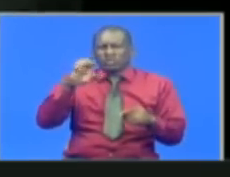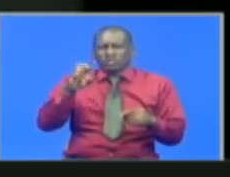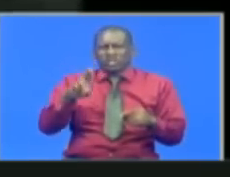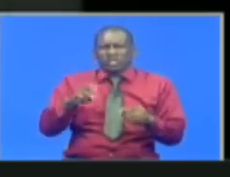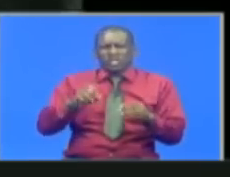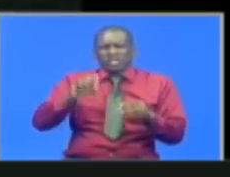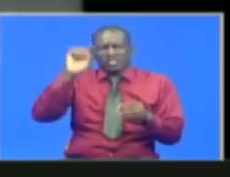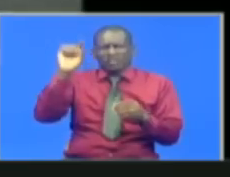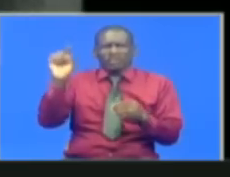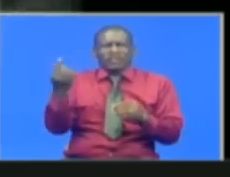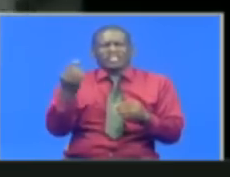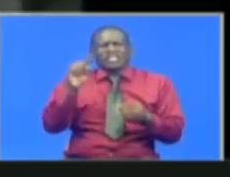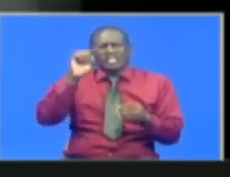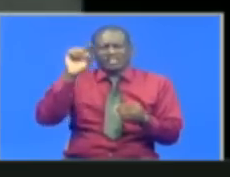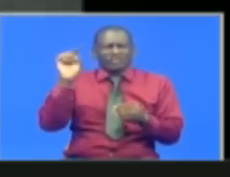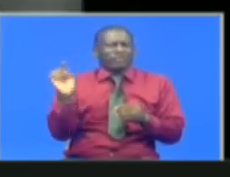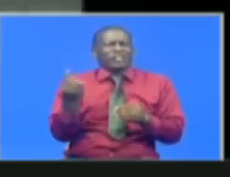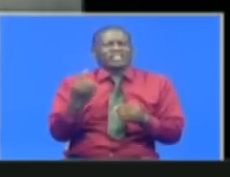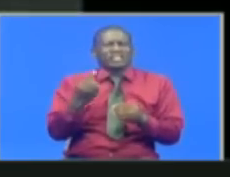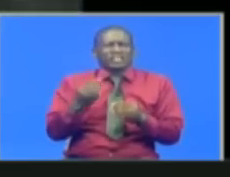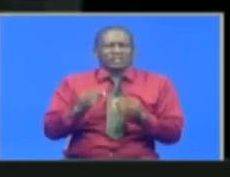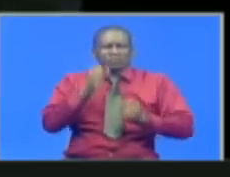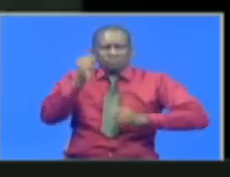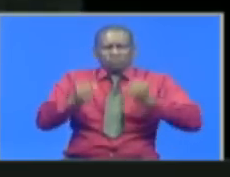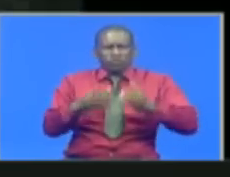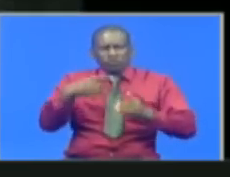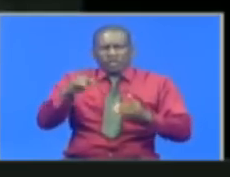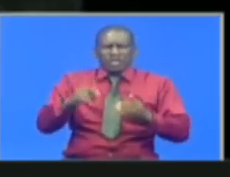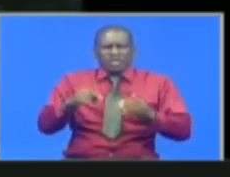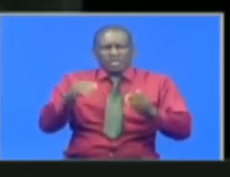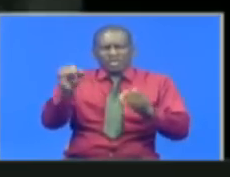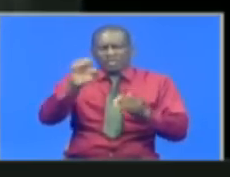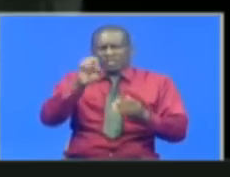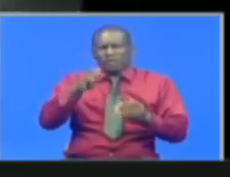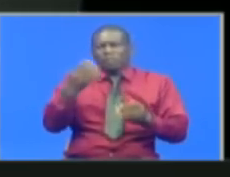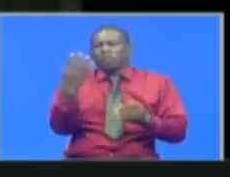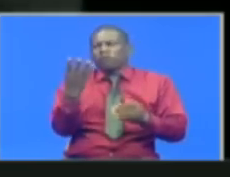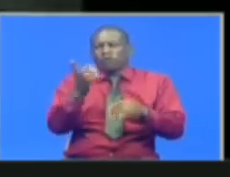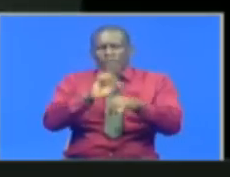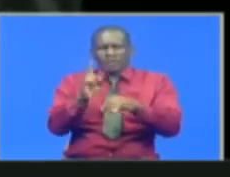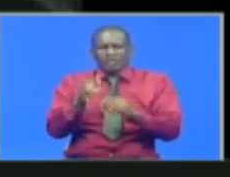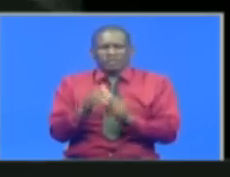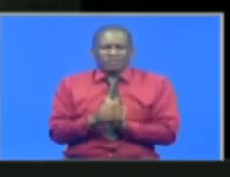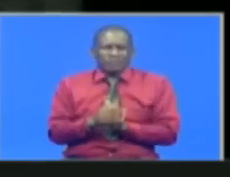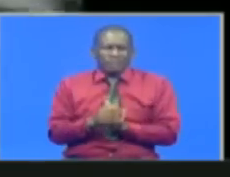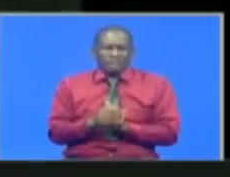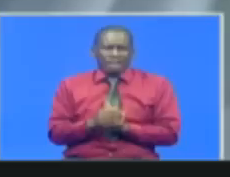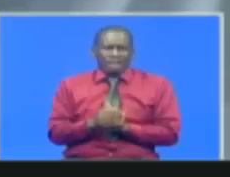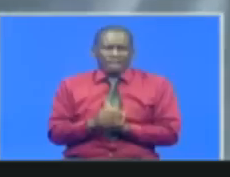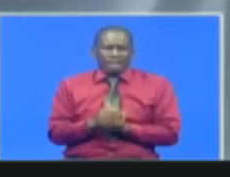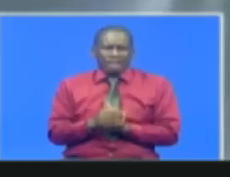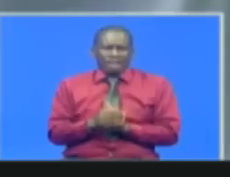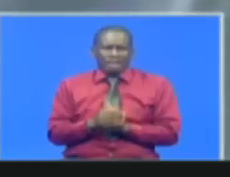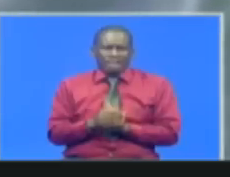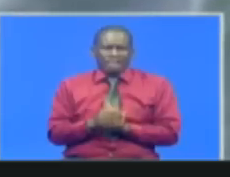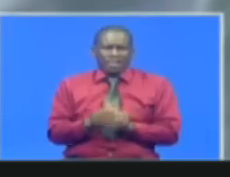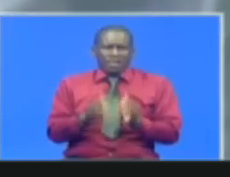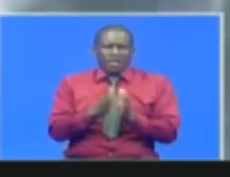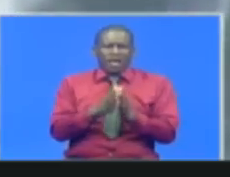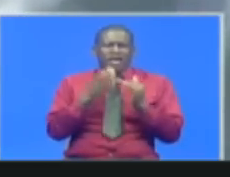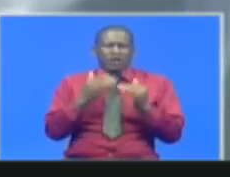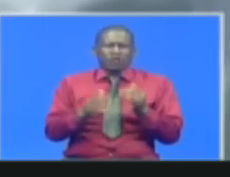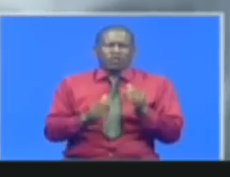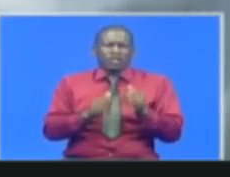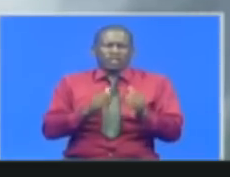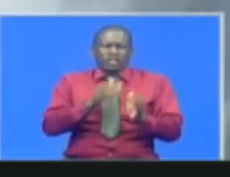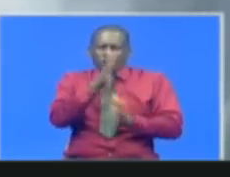a sub-4-minute mile. It's 59.4 seconds, shattering the 4-minute mile, the Everest of athletic achievement. And the event